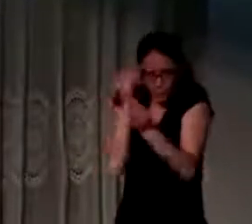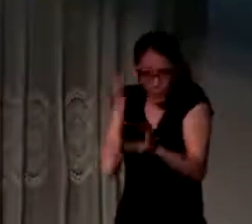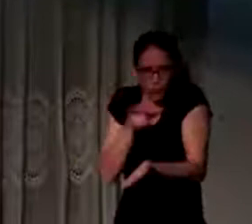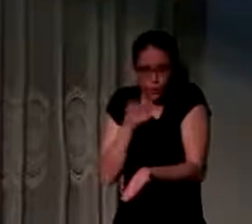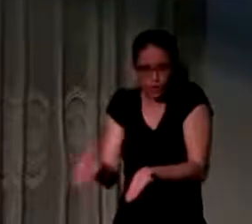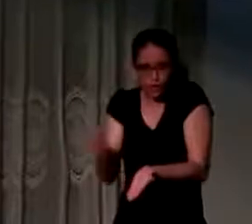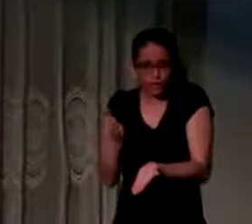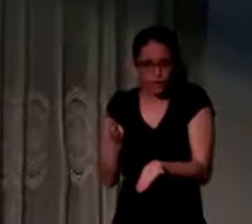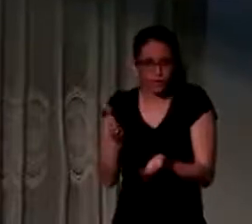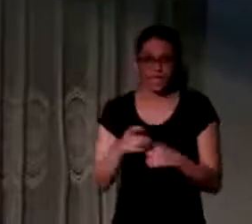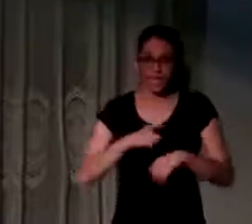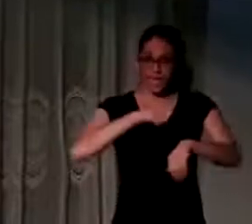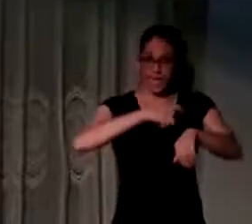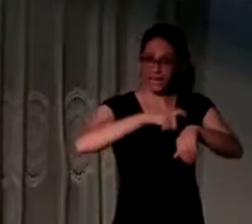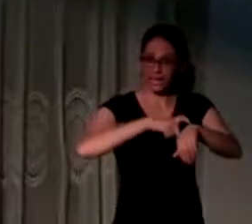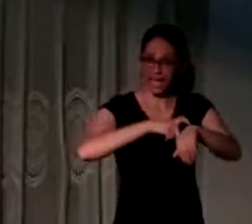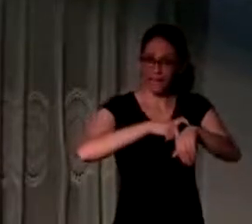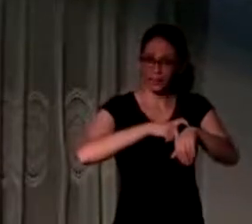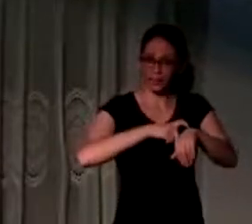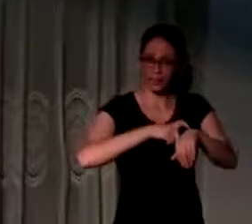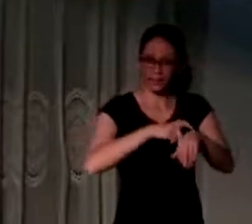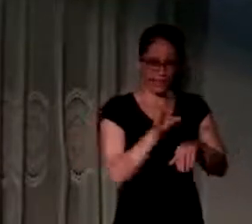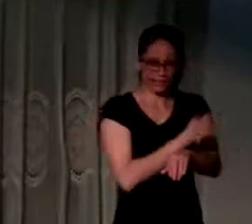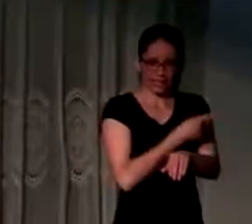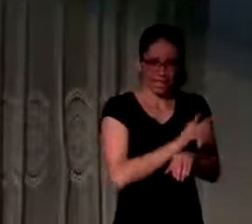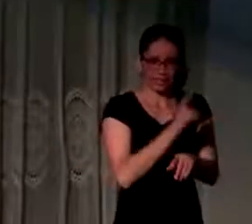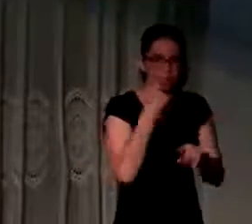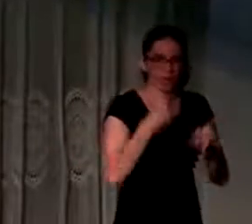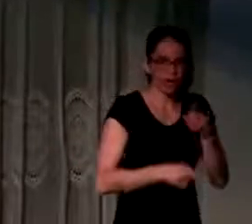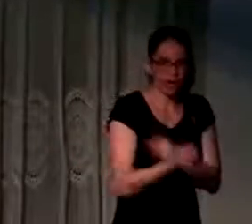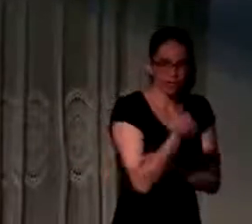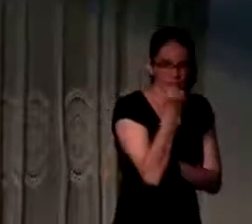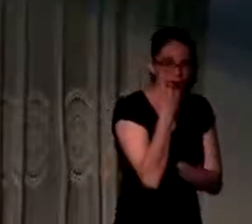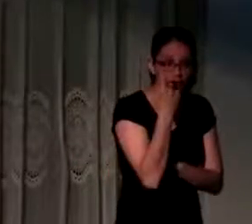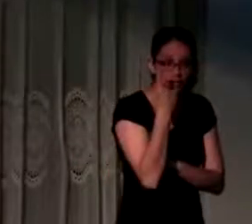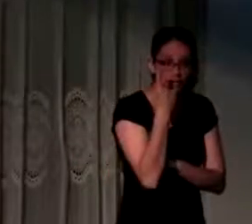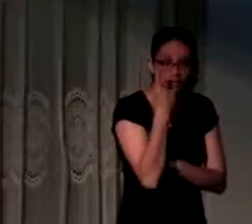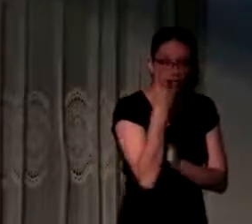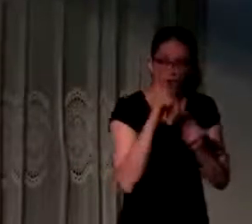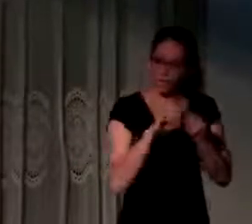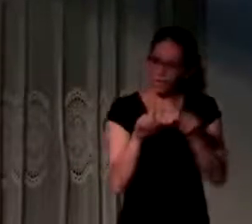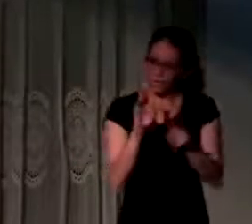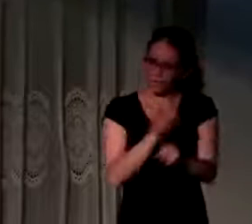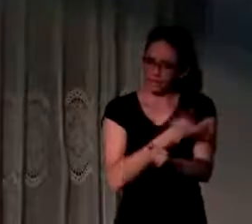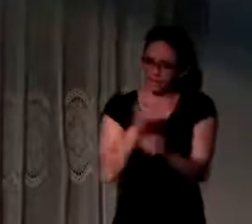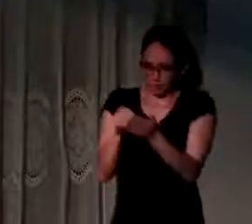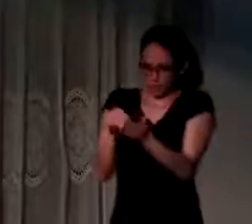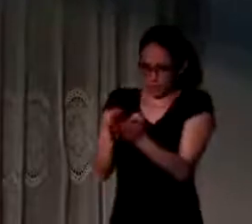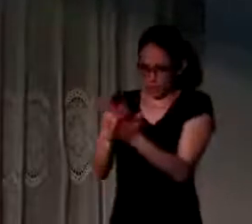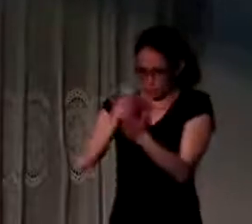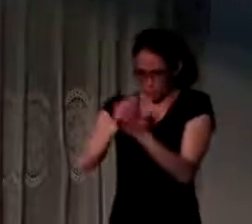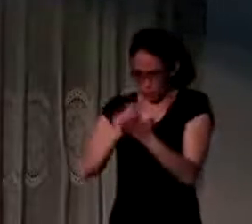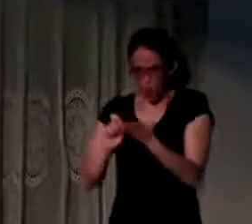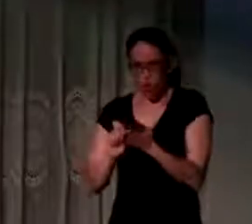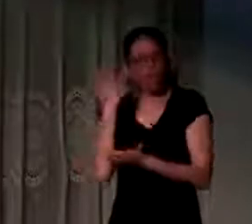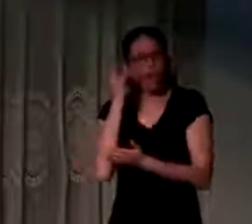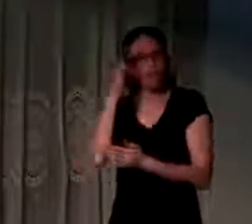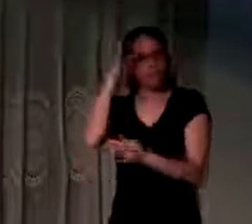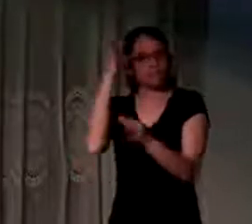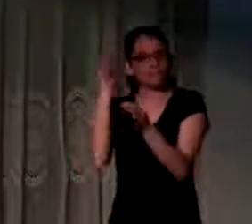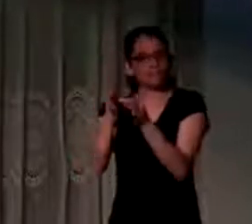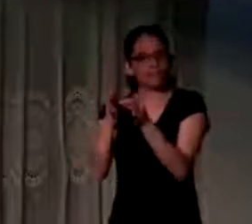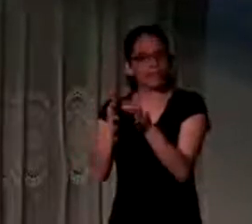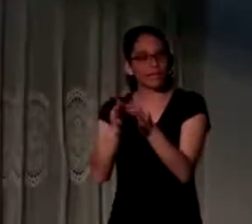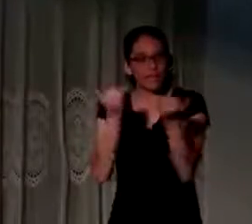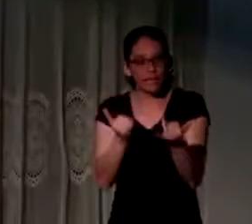in a time that was beyond his imagination. And he wrote it down in faith. And we're doing it right